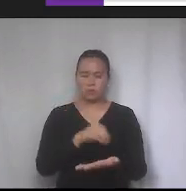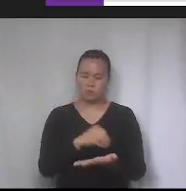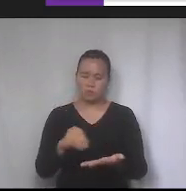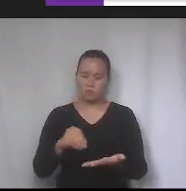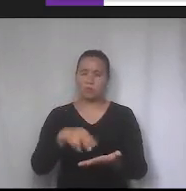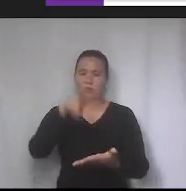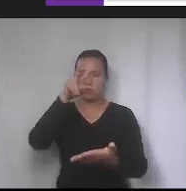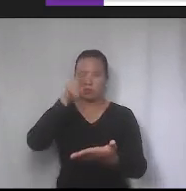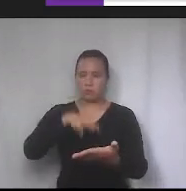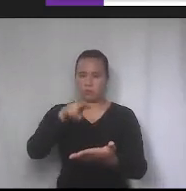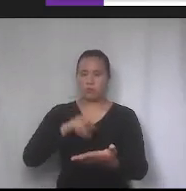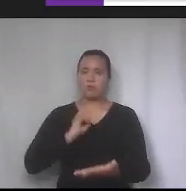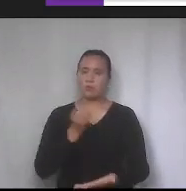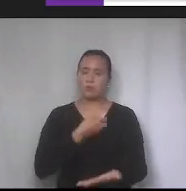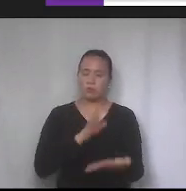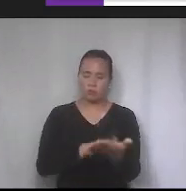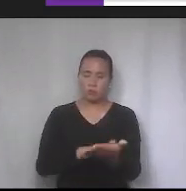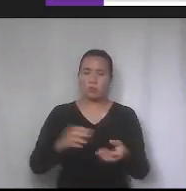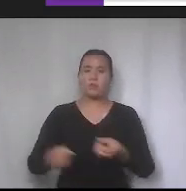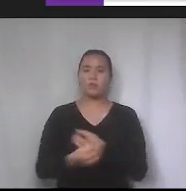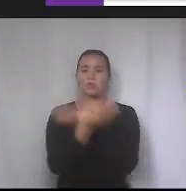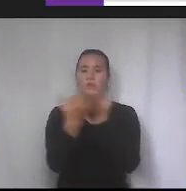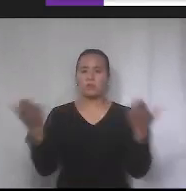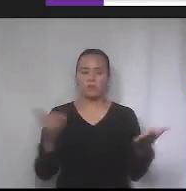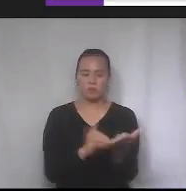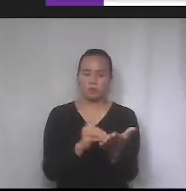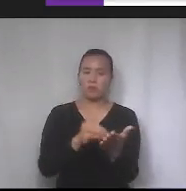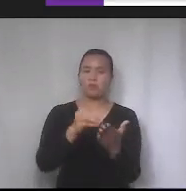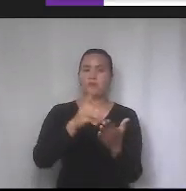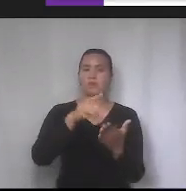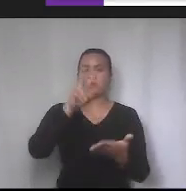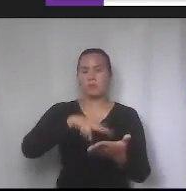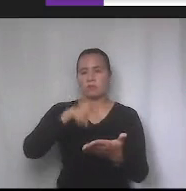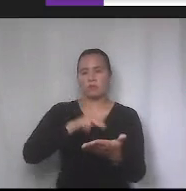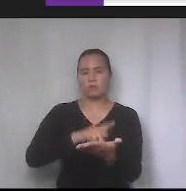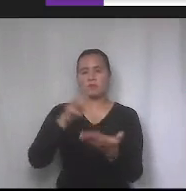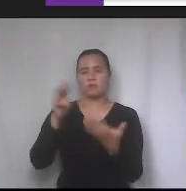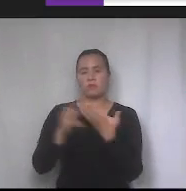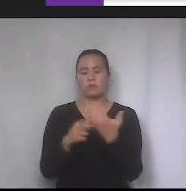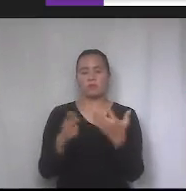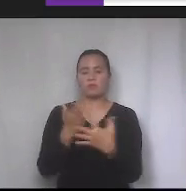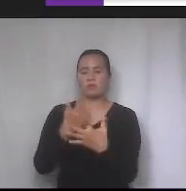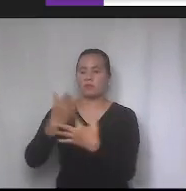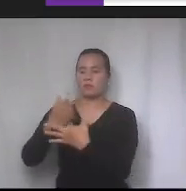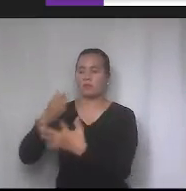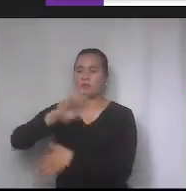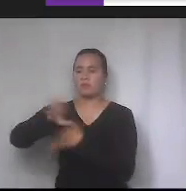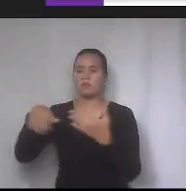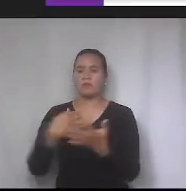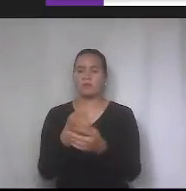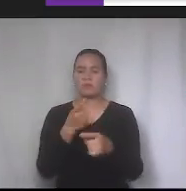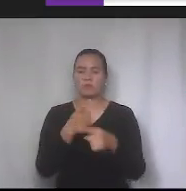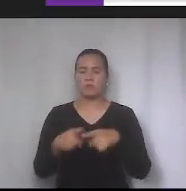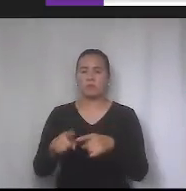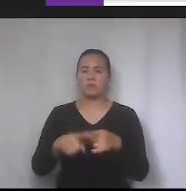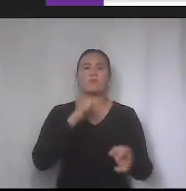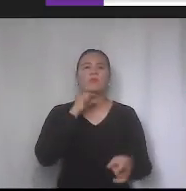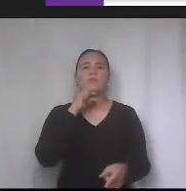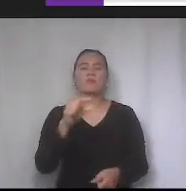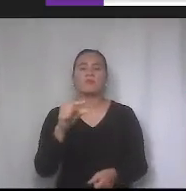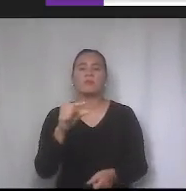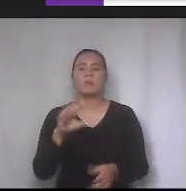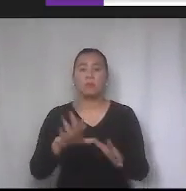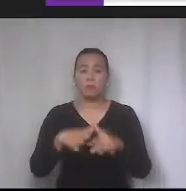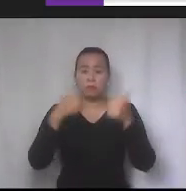Our schools provide developmental reading programs across the grade levels. This shows us the how-tos, how to